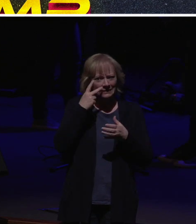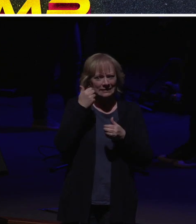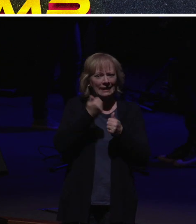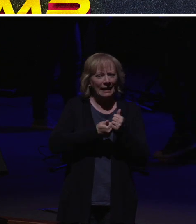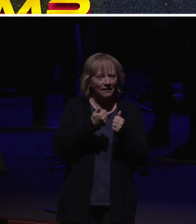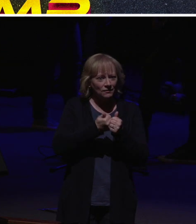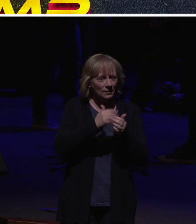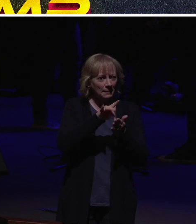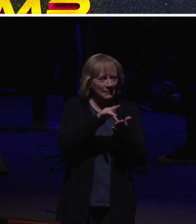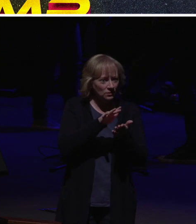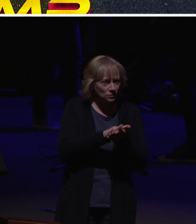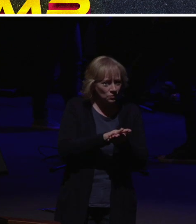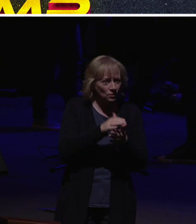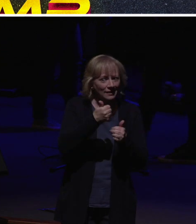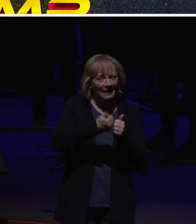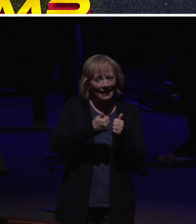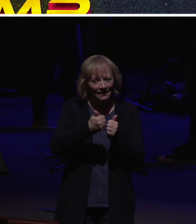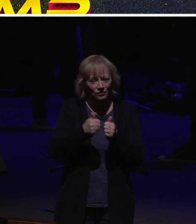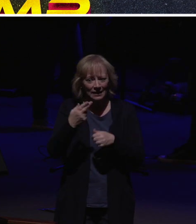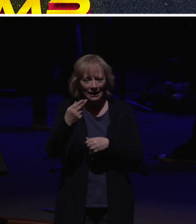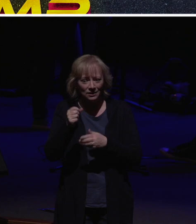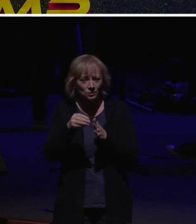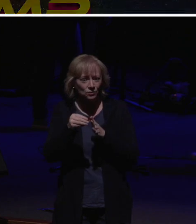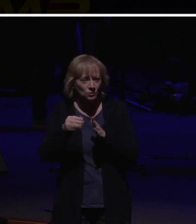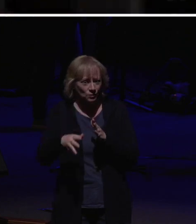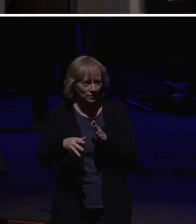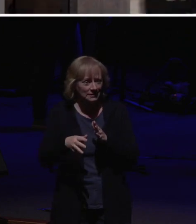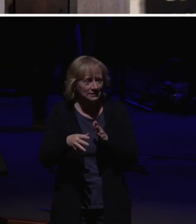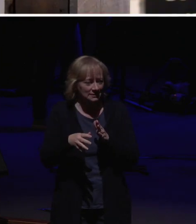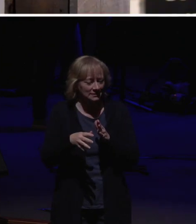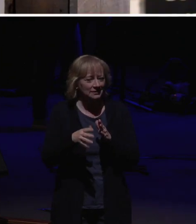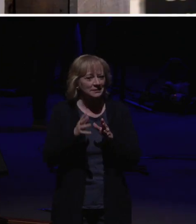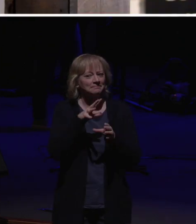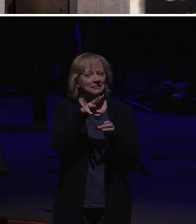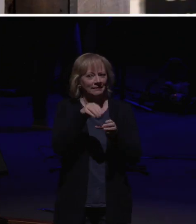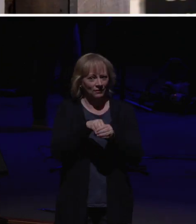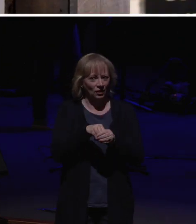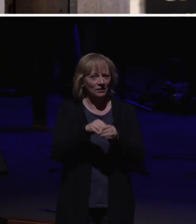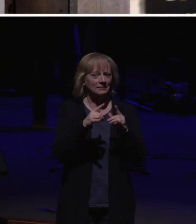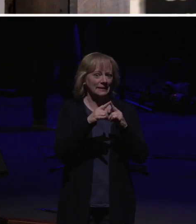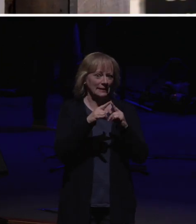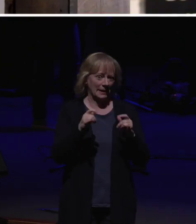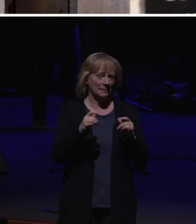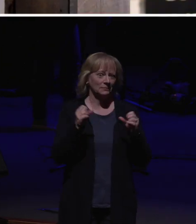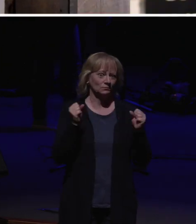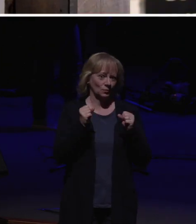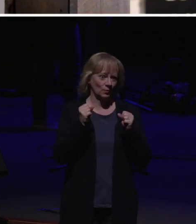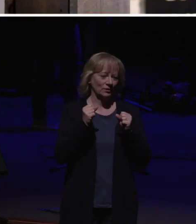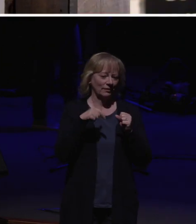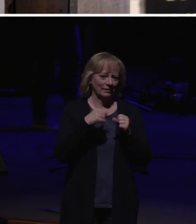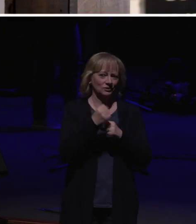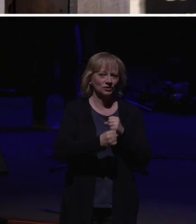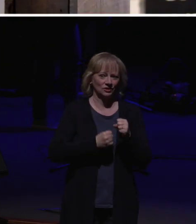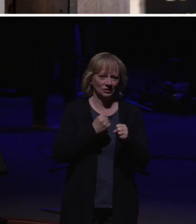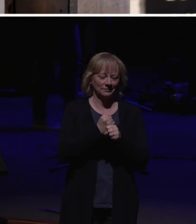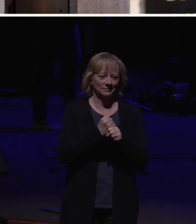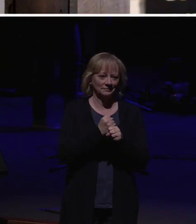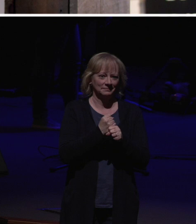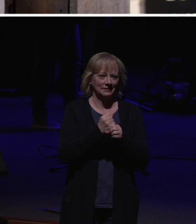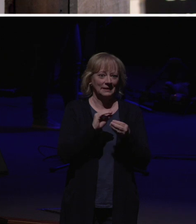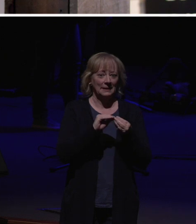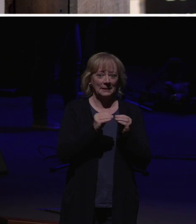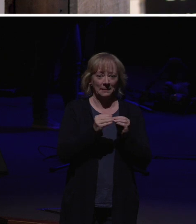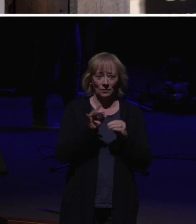student, every high school student involved at winter camp this year. Here's number